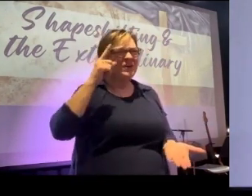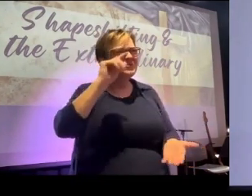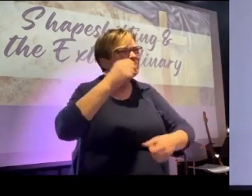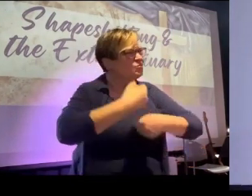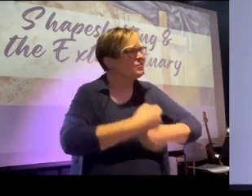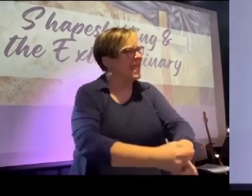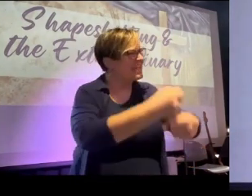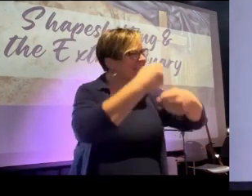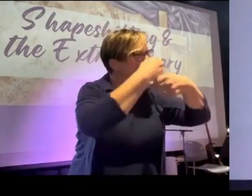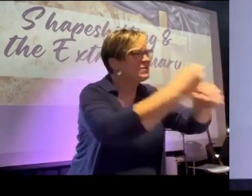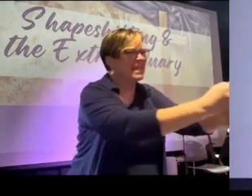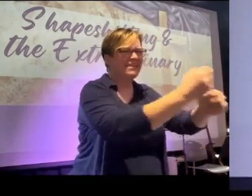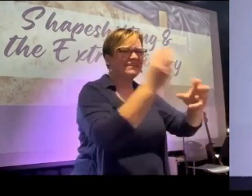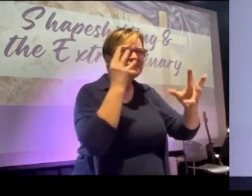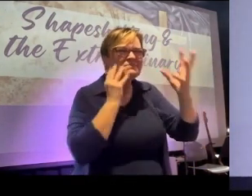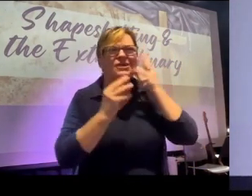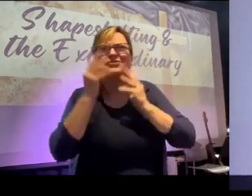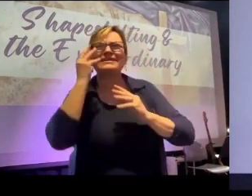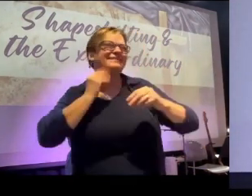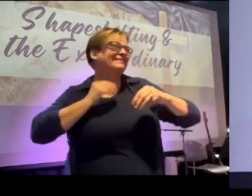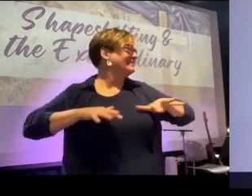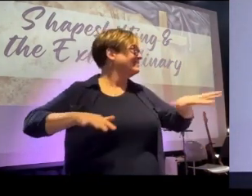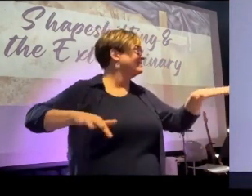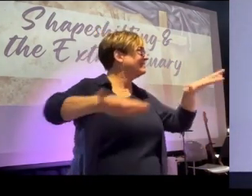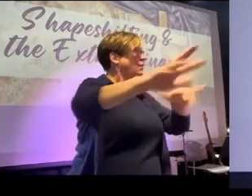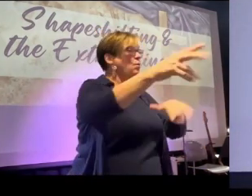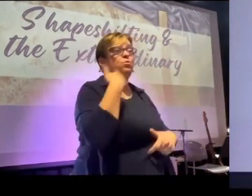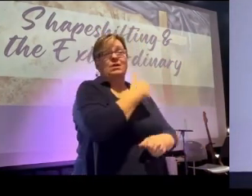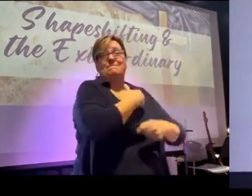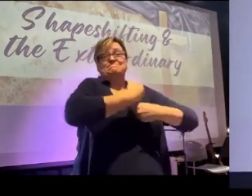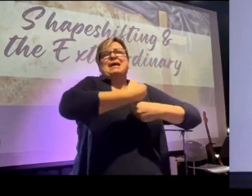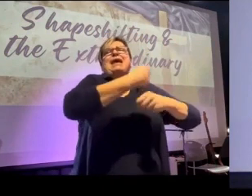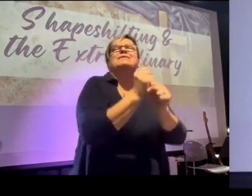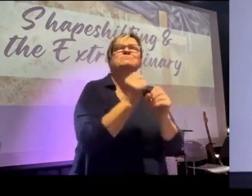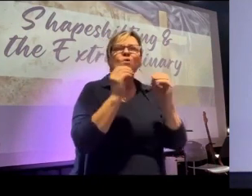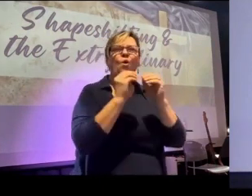Branches, leaves, fruit.